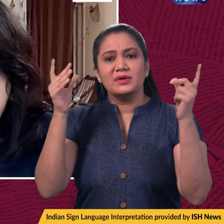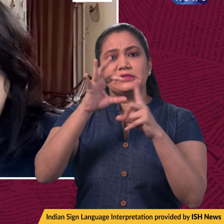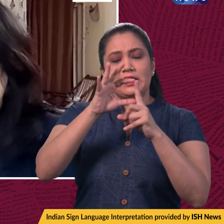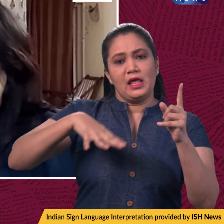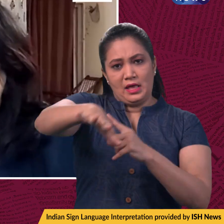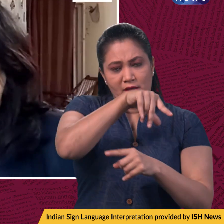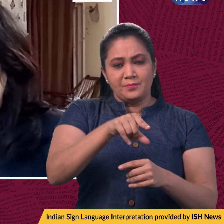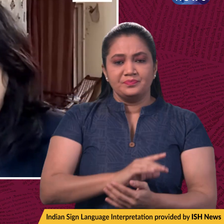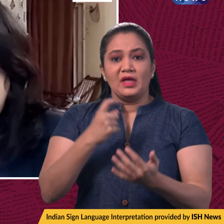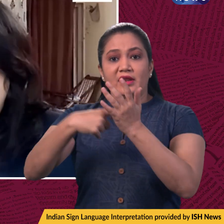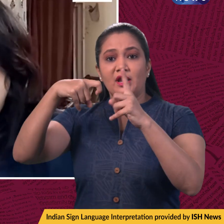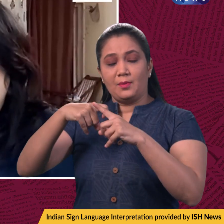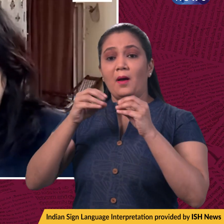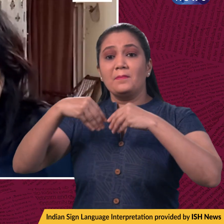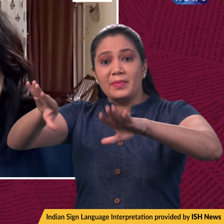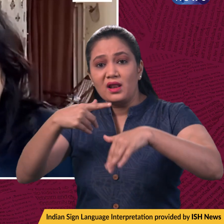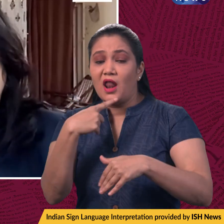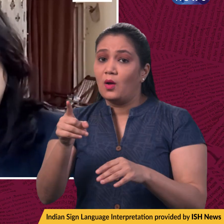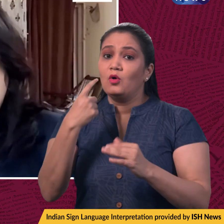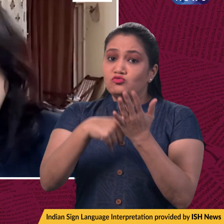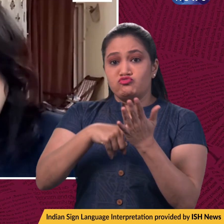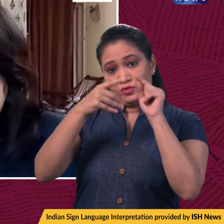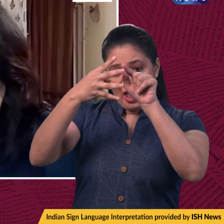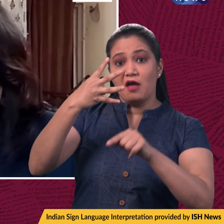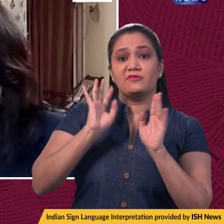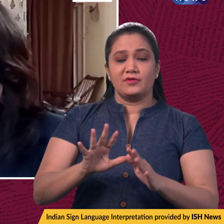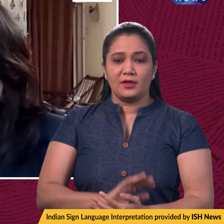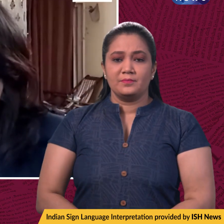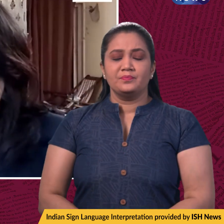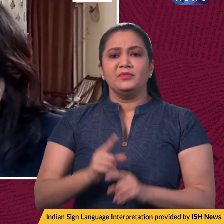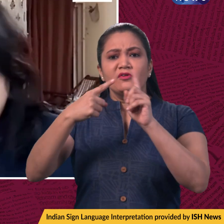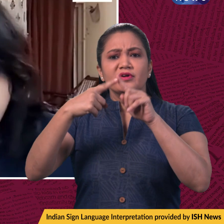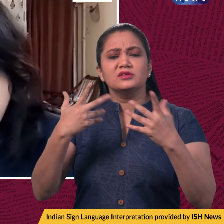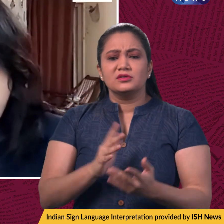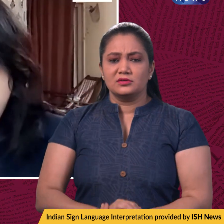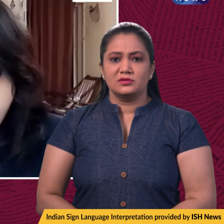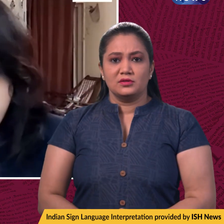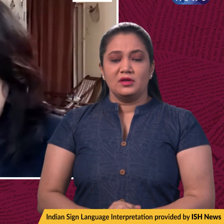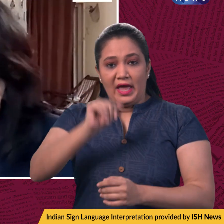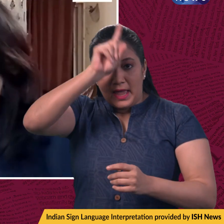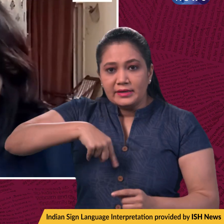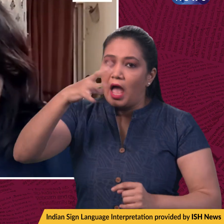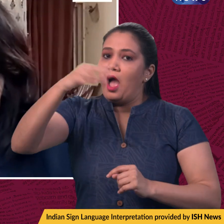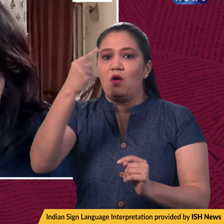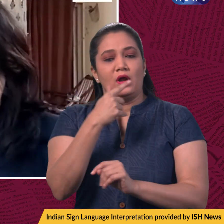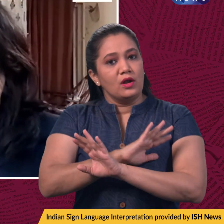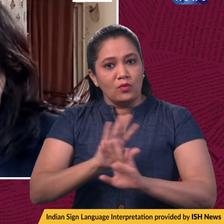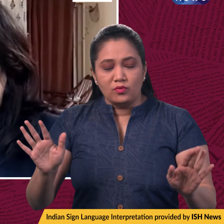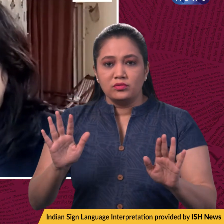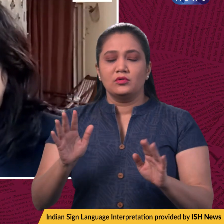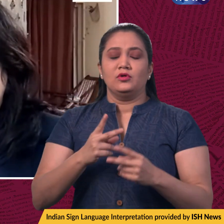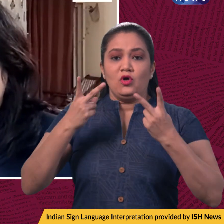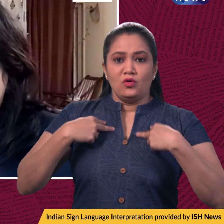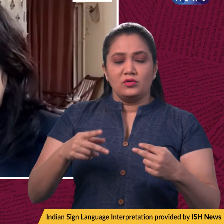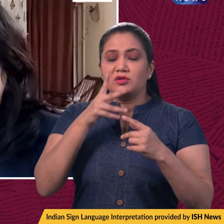location in Delhi. Rana Kapoor was granted bail on the following conditions. First, he can't leave the country, and the